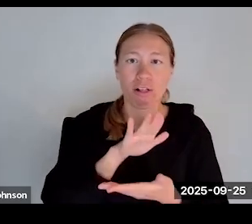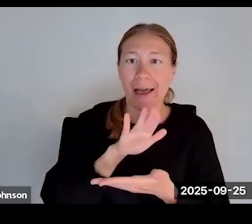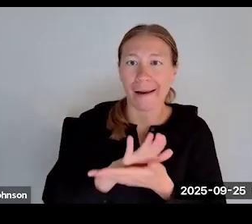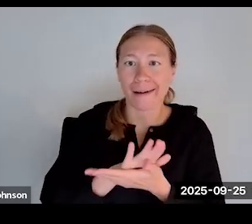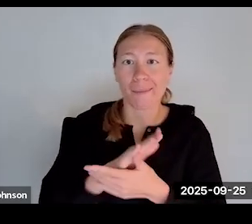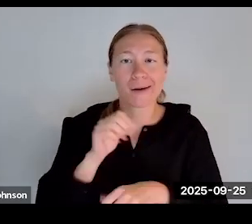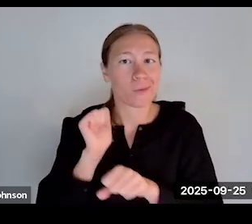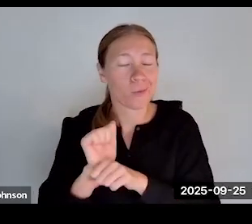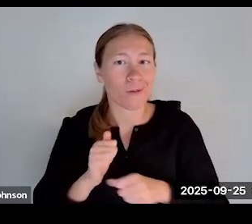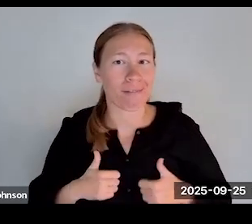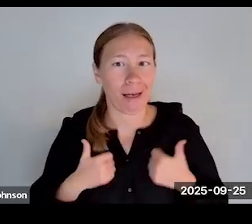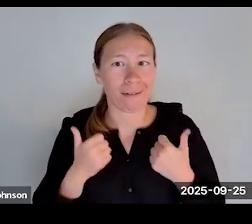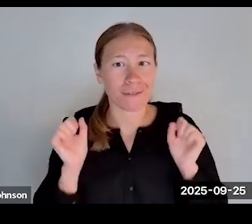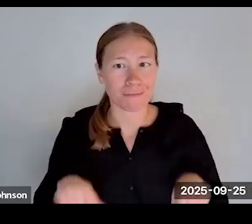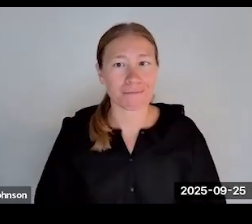professional lives.